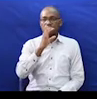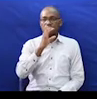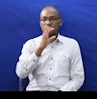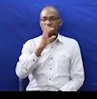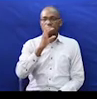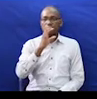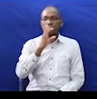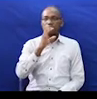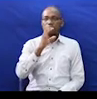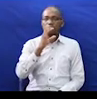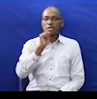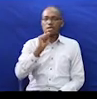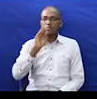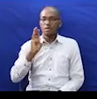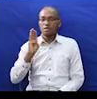AB.